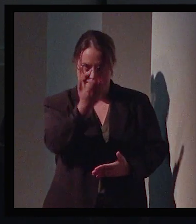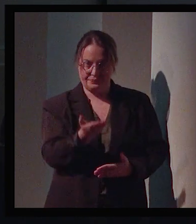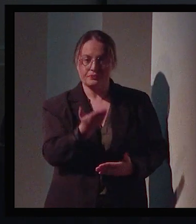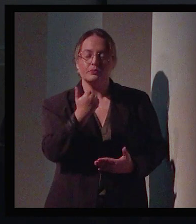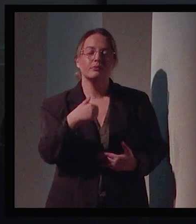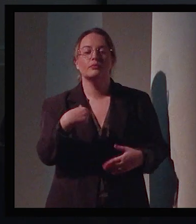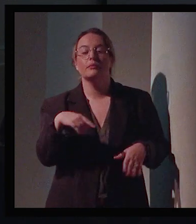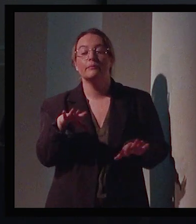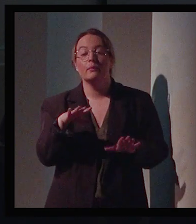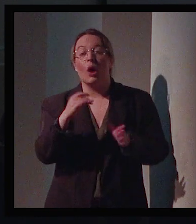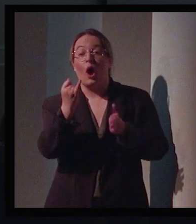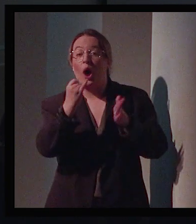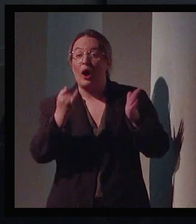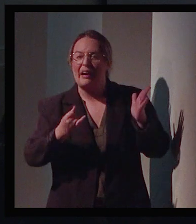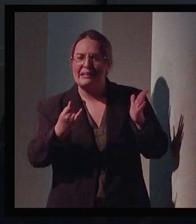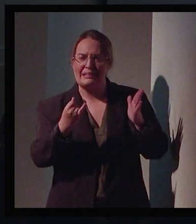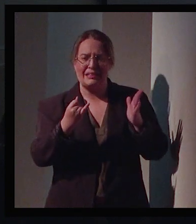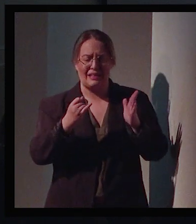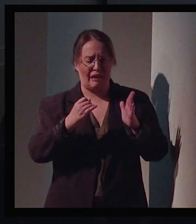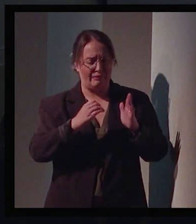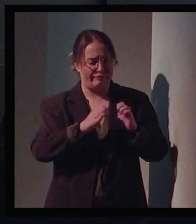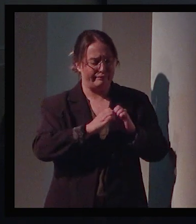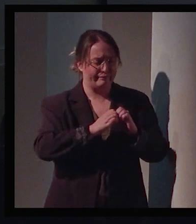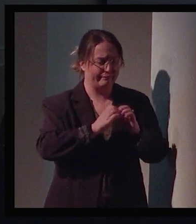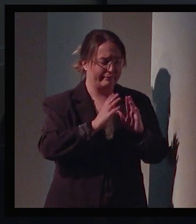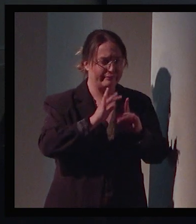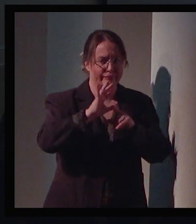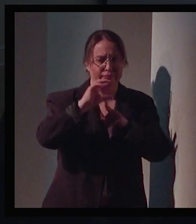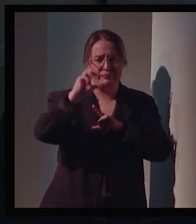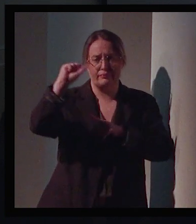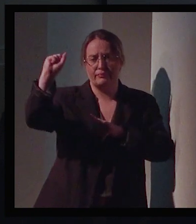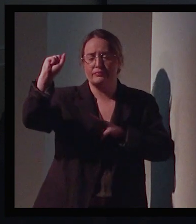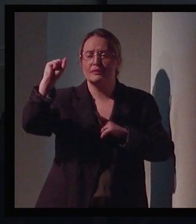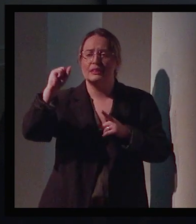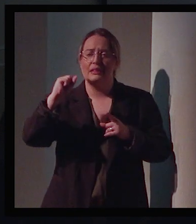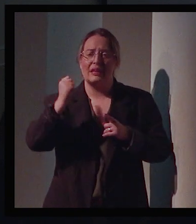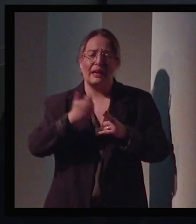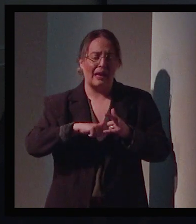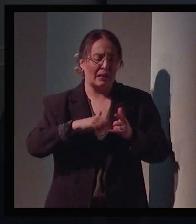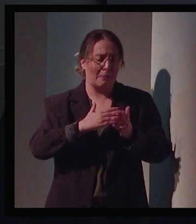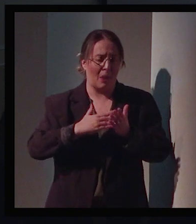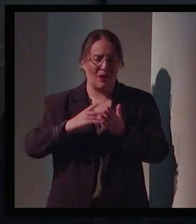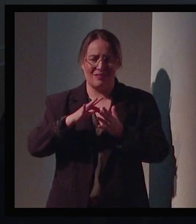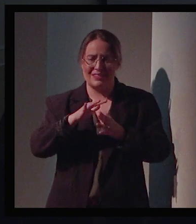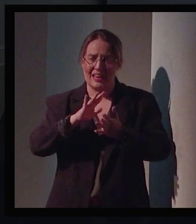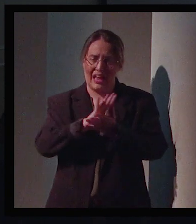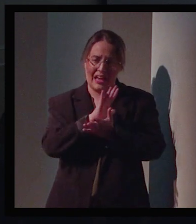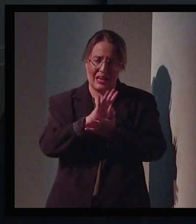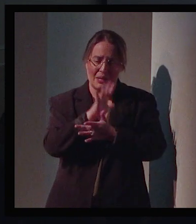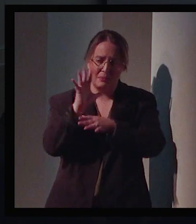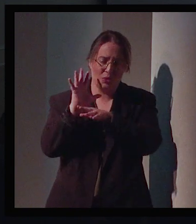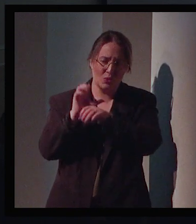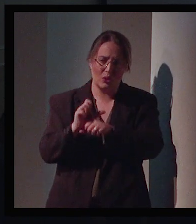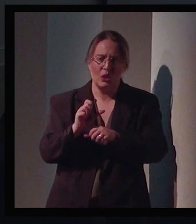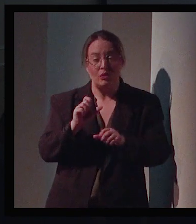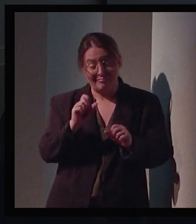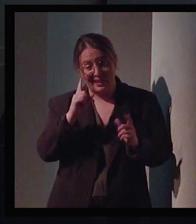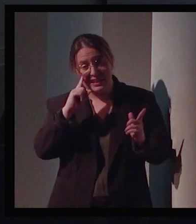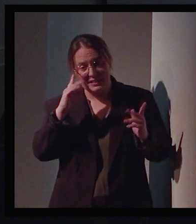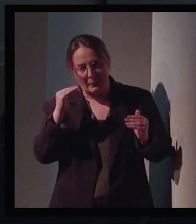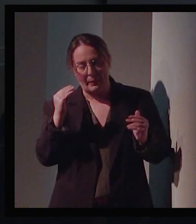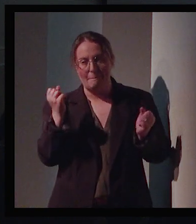obviously diverged in some way from any aspect of this academic tradition could basically expect